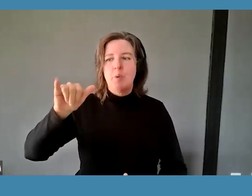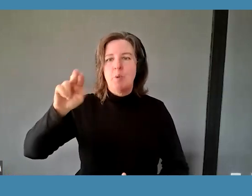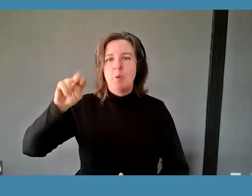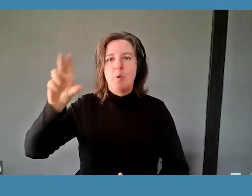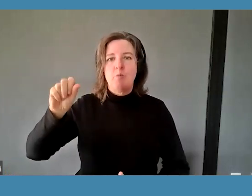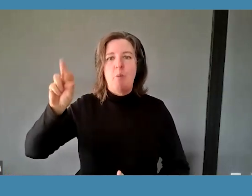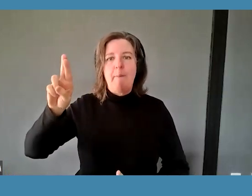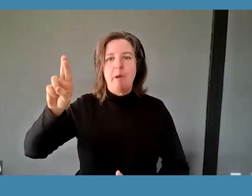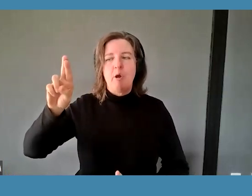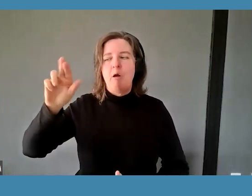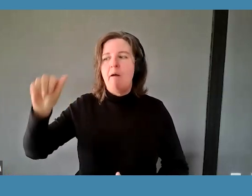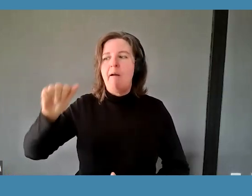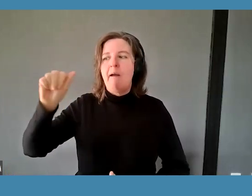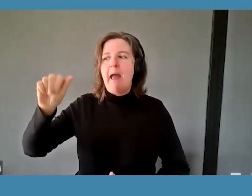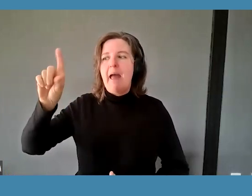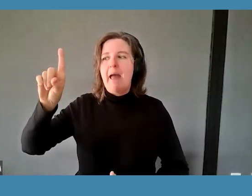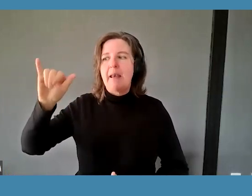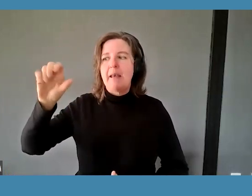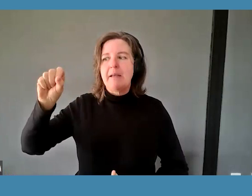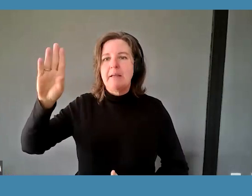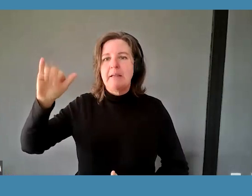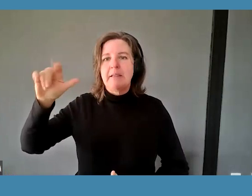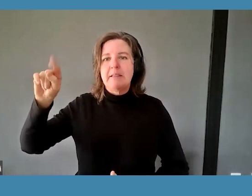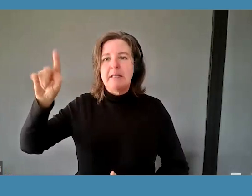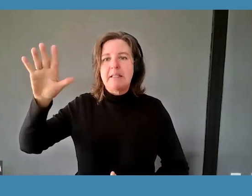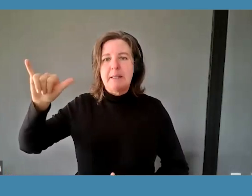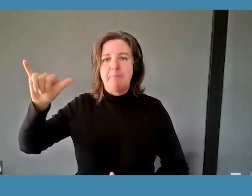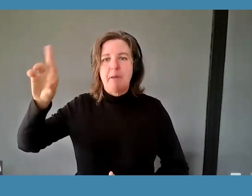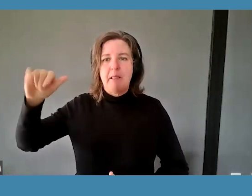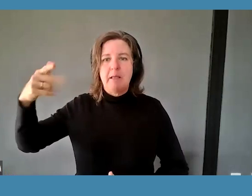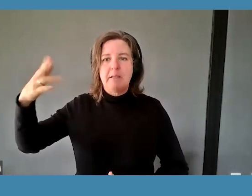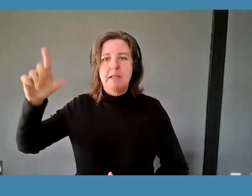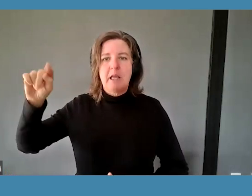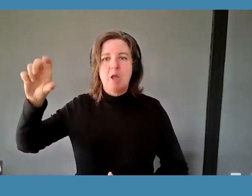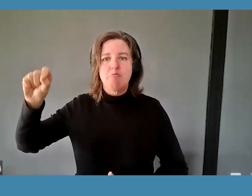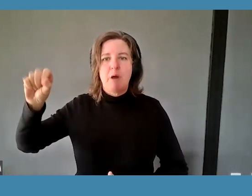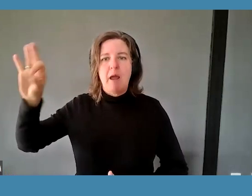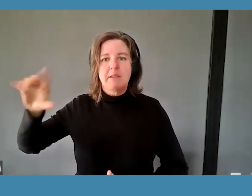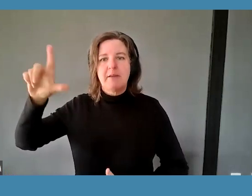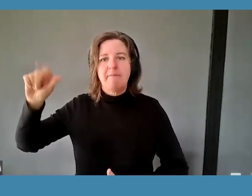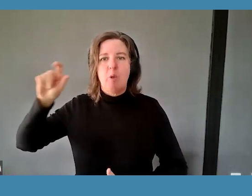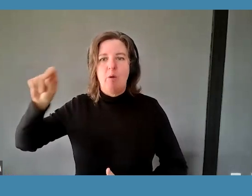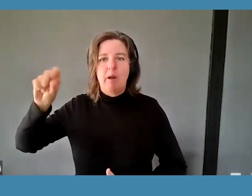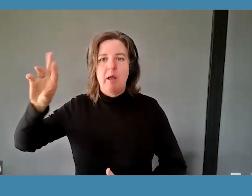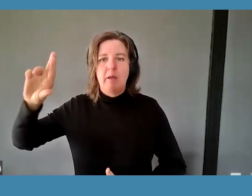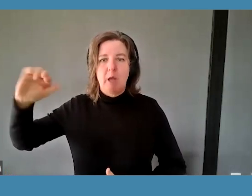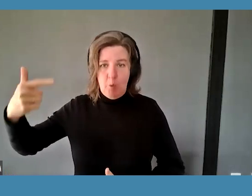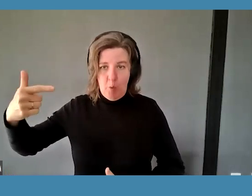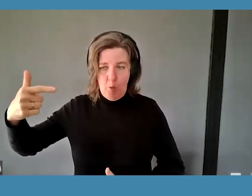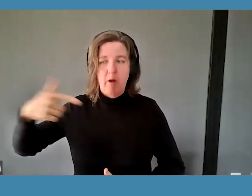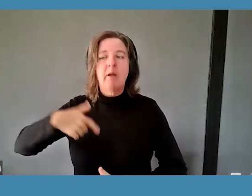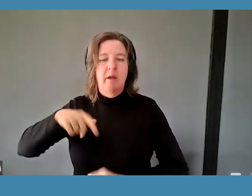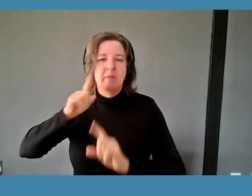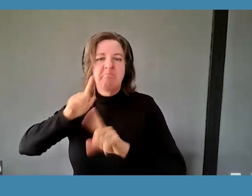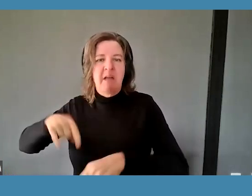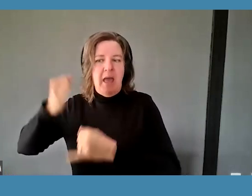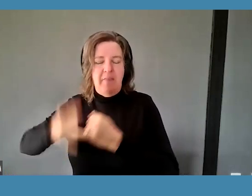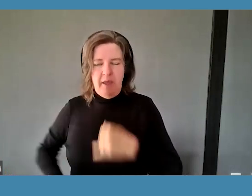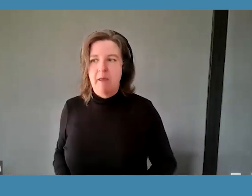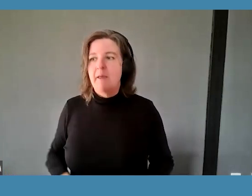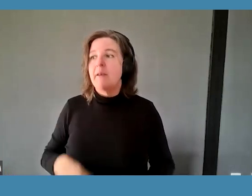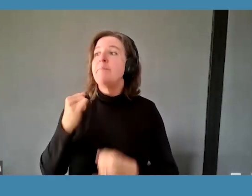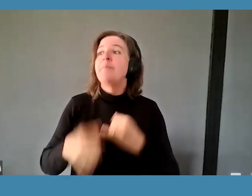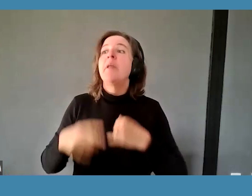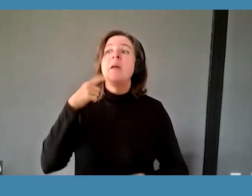webinar@disabilityrightsflorida.org, and we will answer them at the end of the presentation. Lastly, this webinar will be recorded and posted on